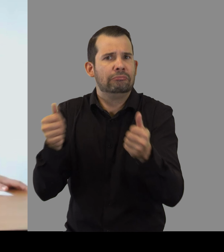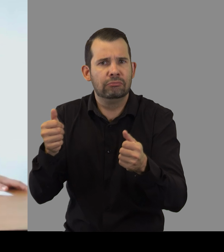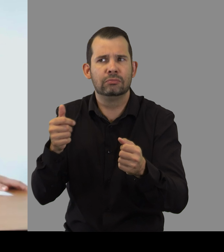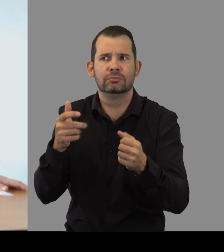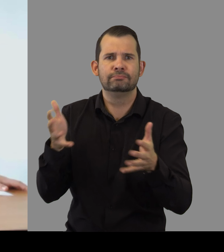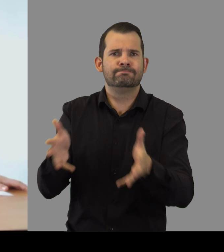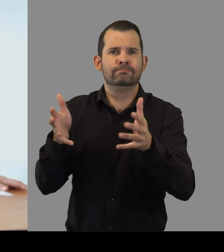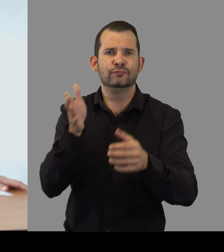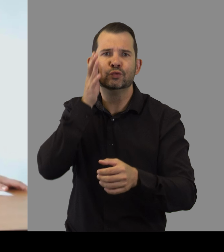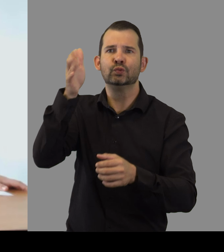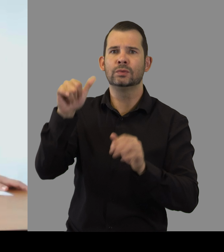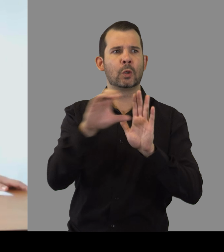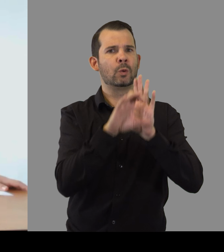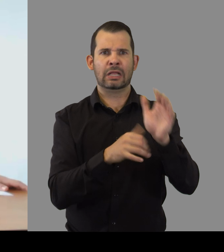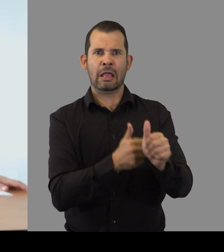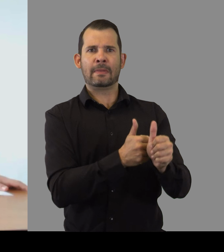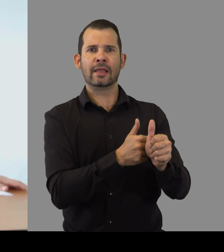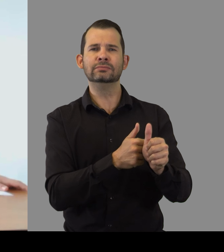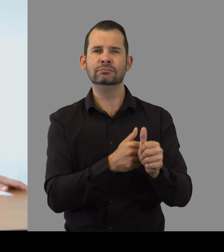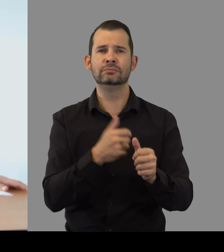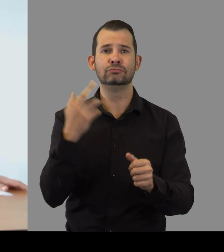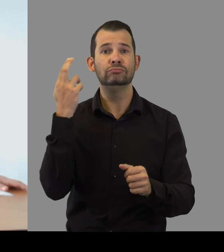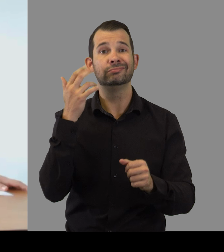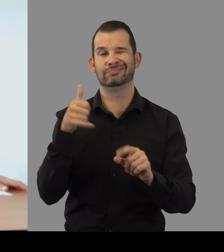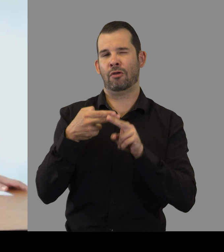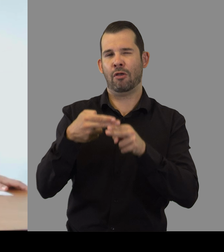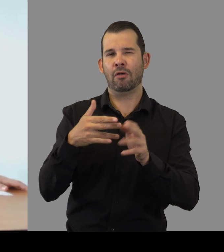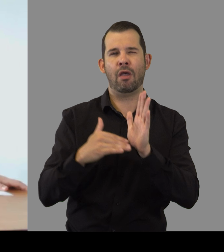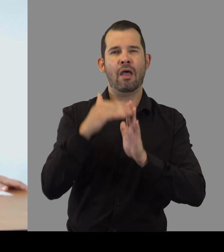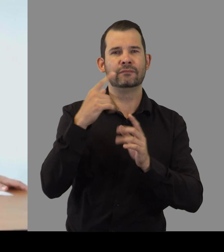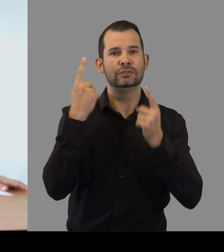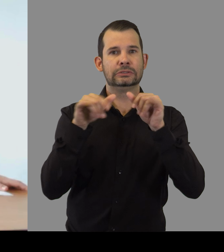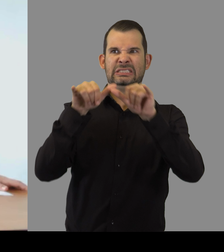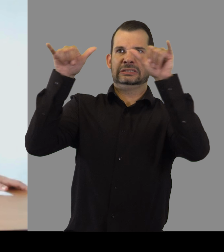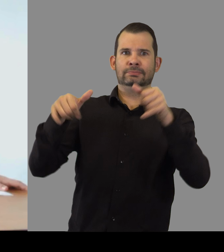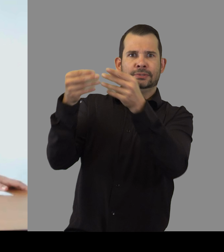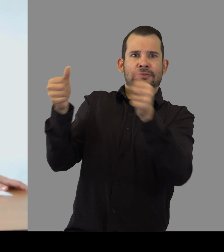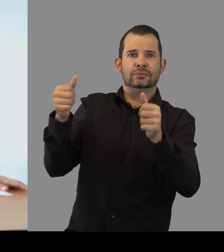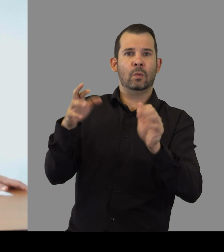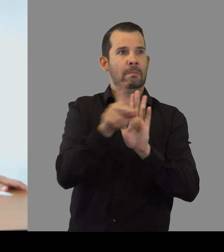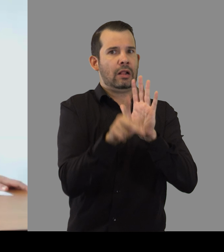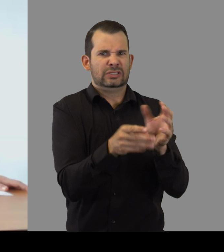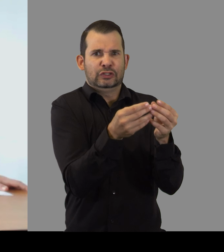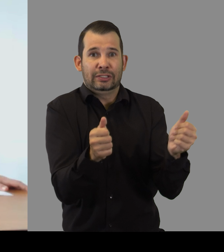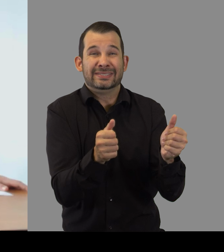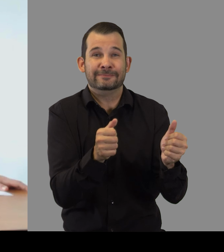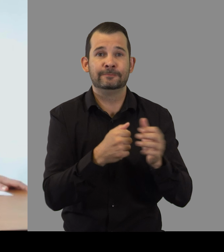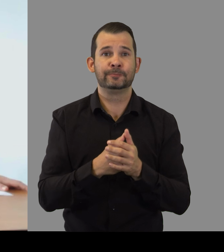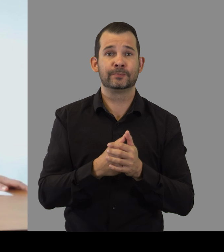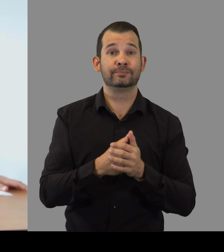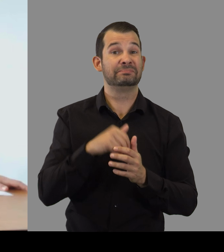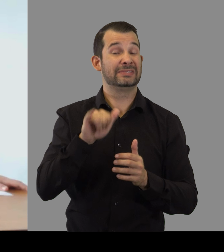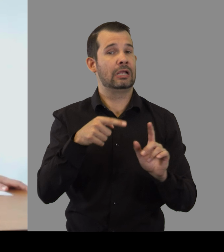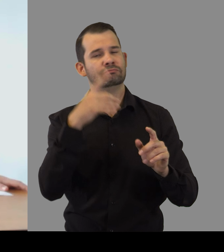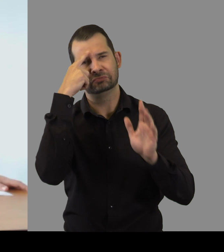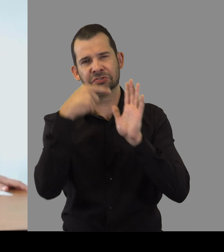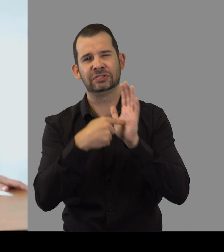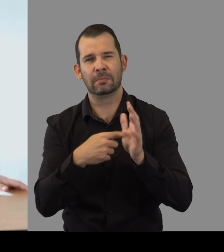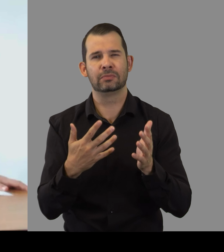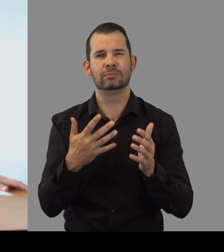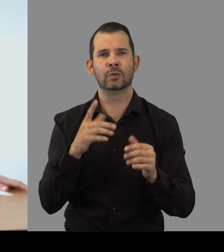There's also remedies to promote future code compliance. So these are often referred to as systemic remedies or policy